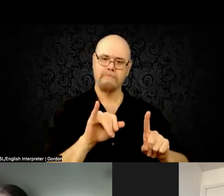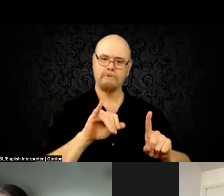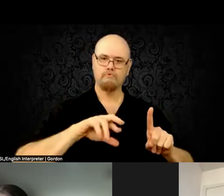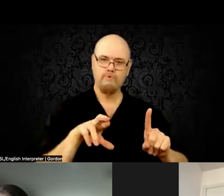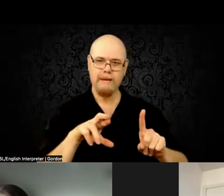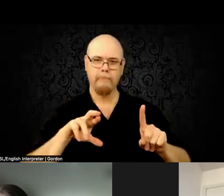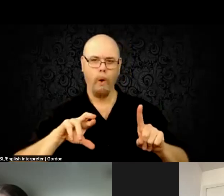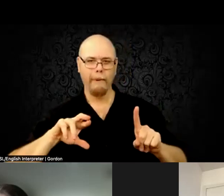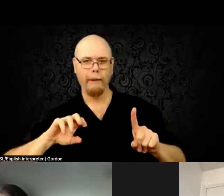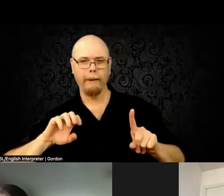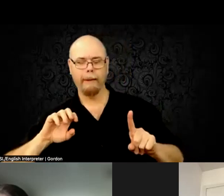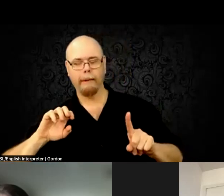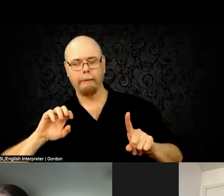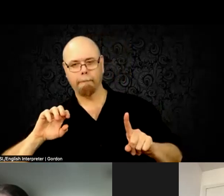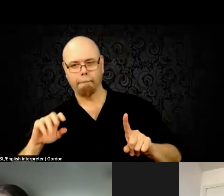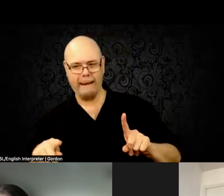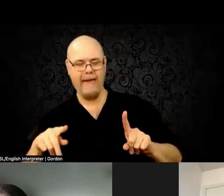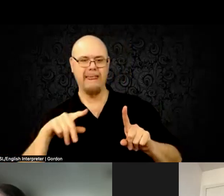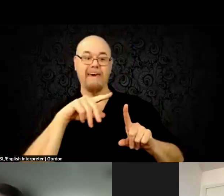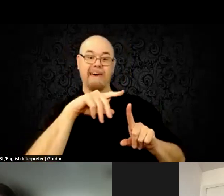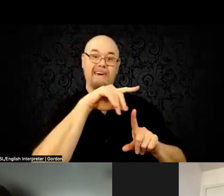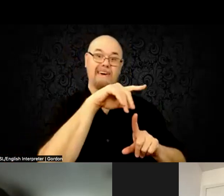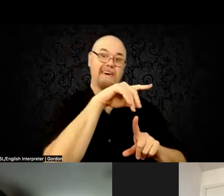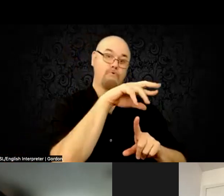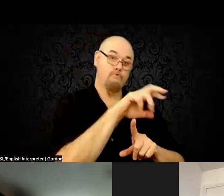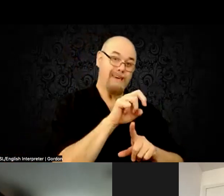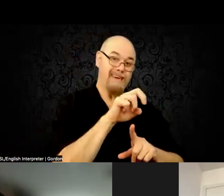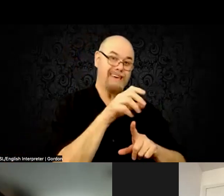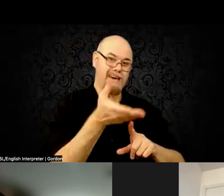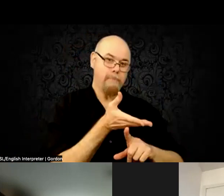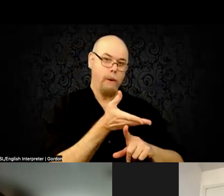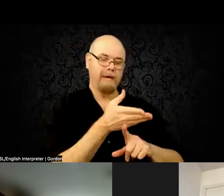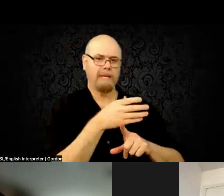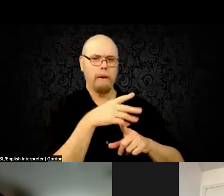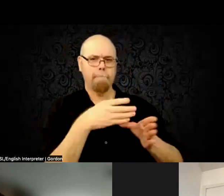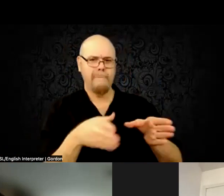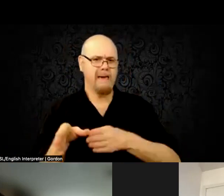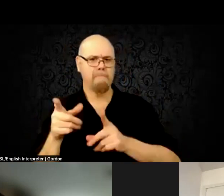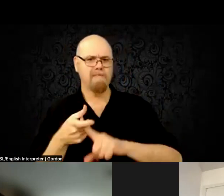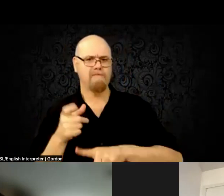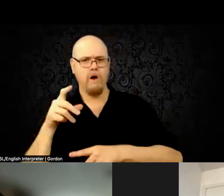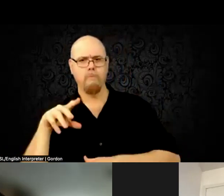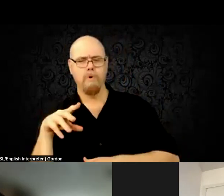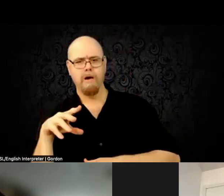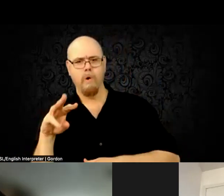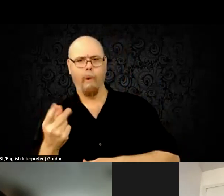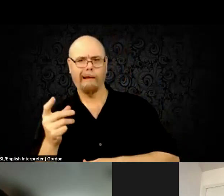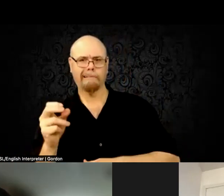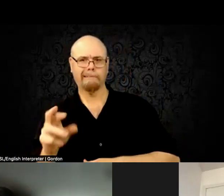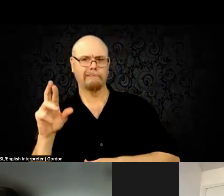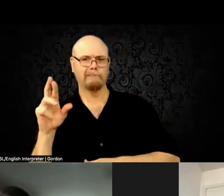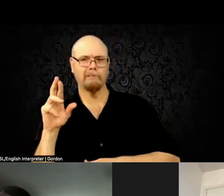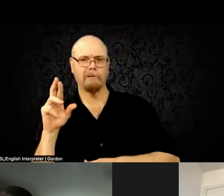or IRP, from Title III Wagner Kaiser Employment Service.